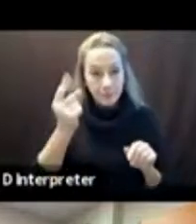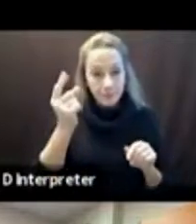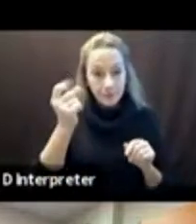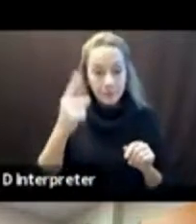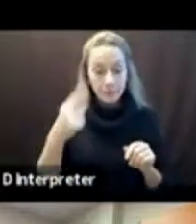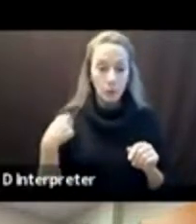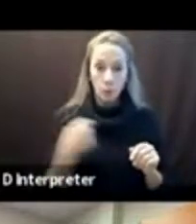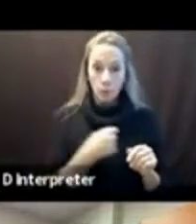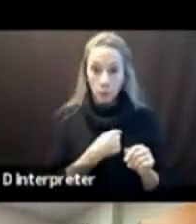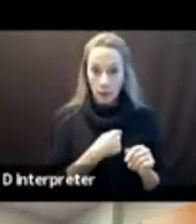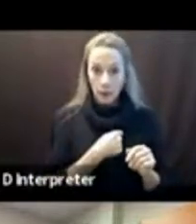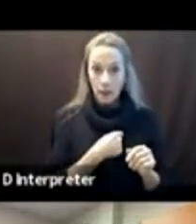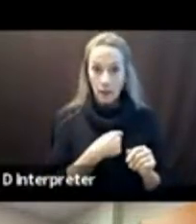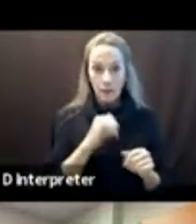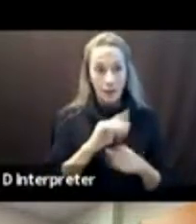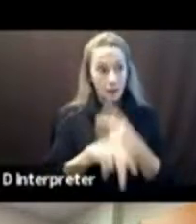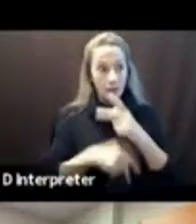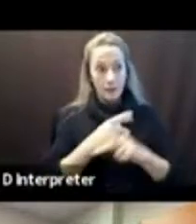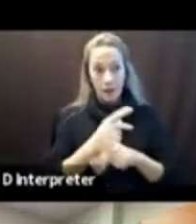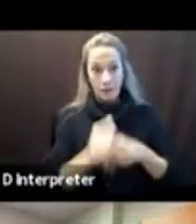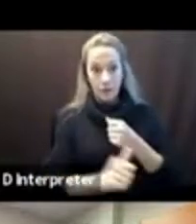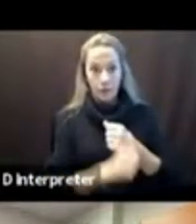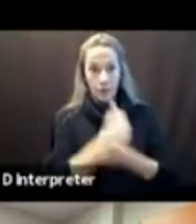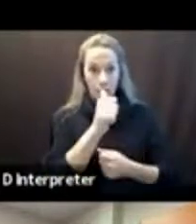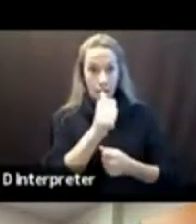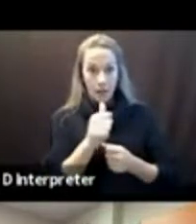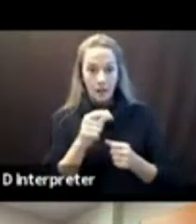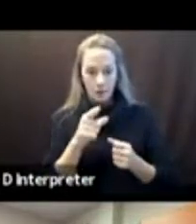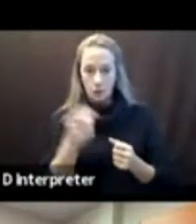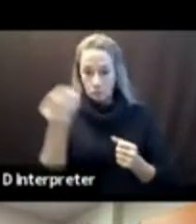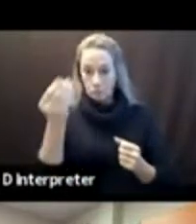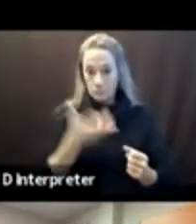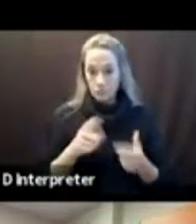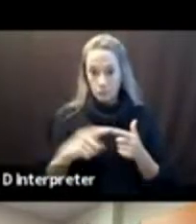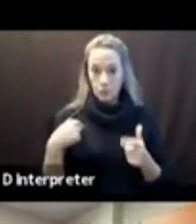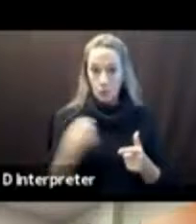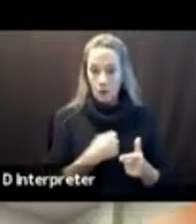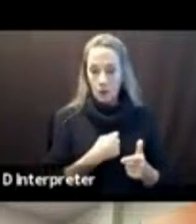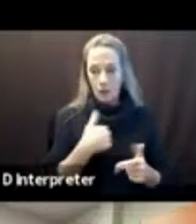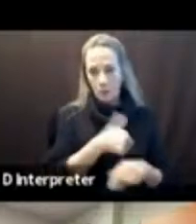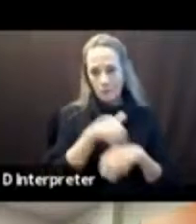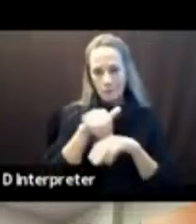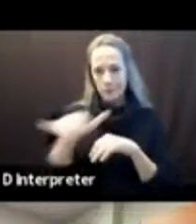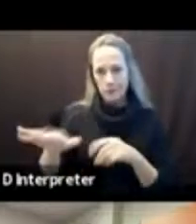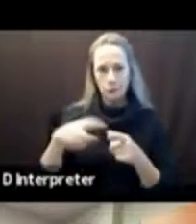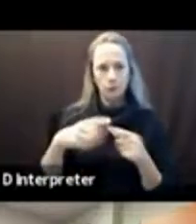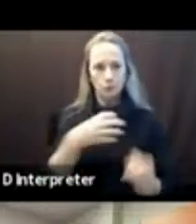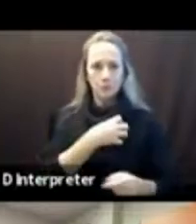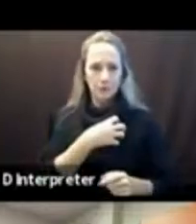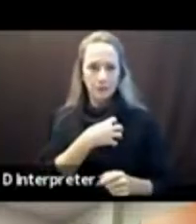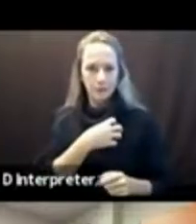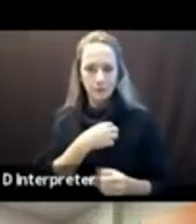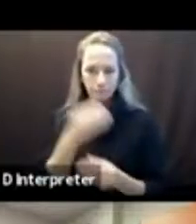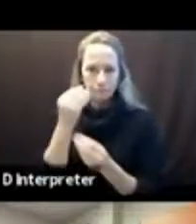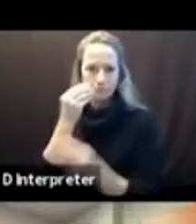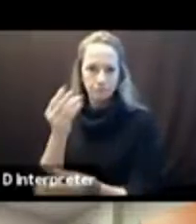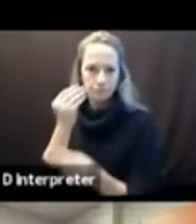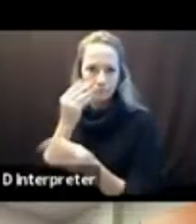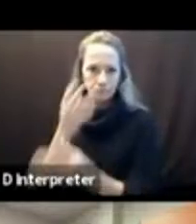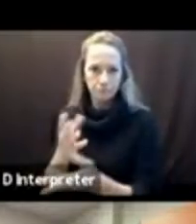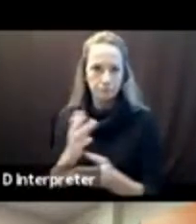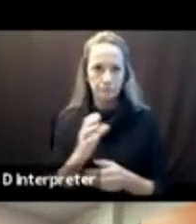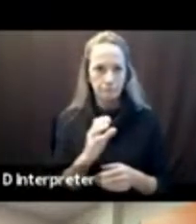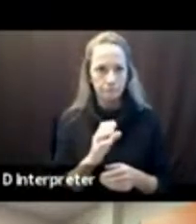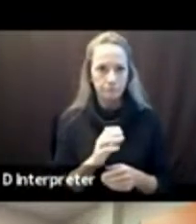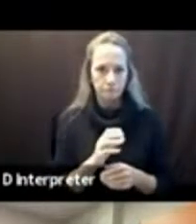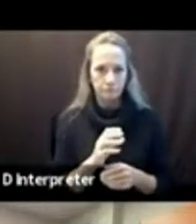what we do with any such threats, those of you who've communicated them to us, we refer them to law enforcement as far as the actual threat is